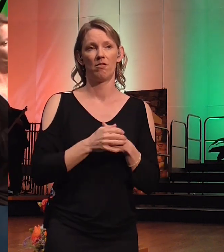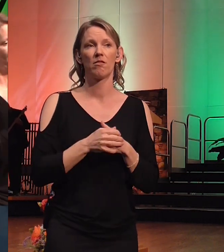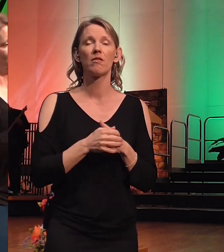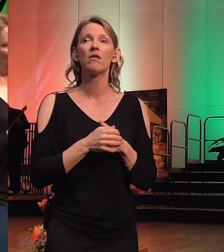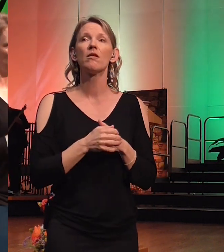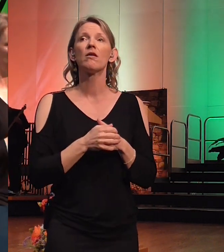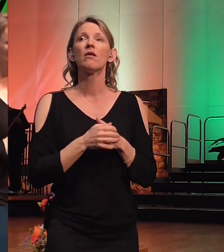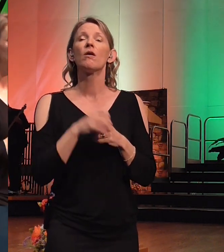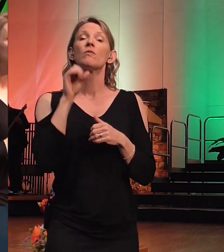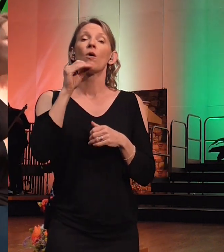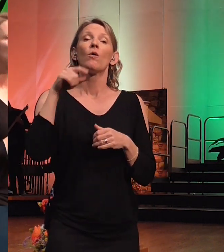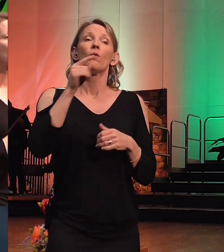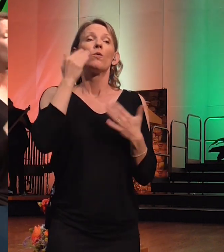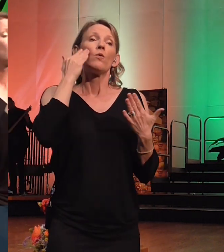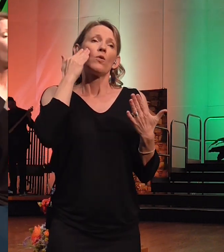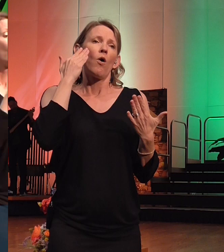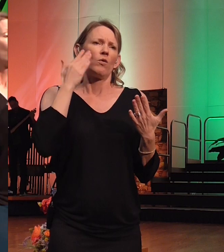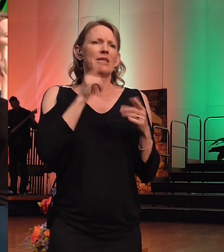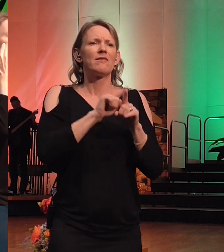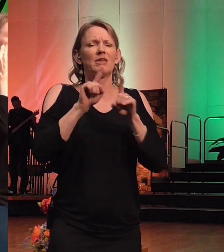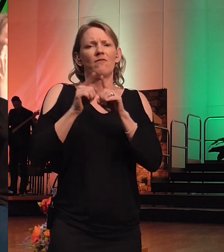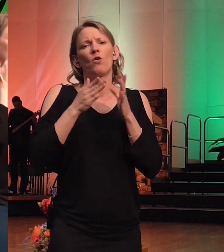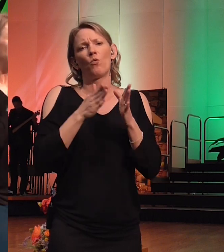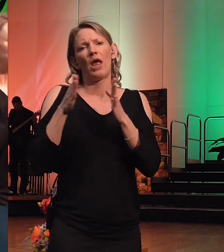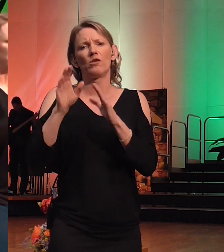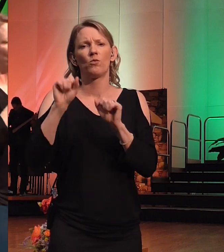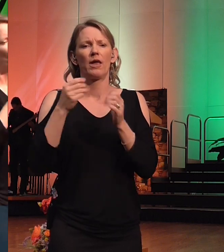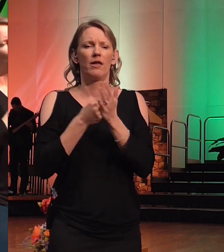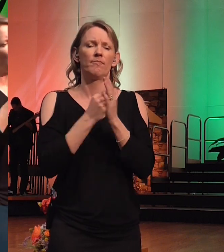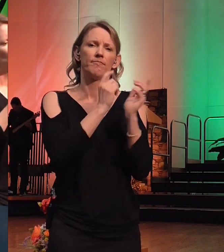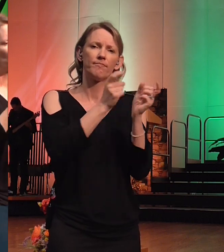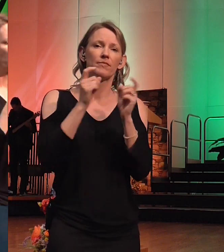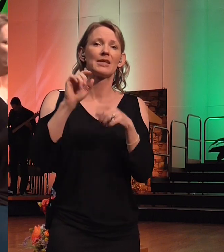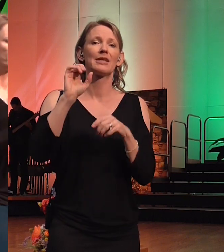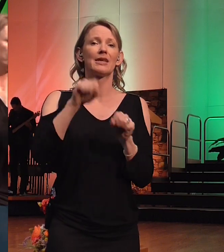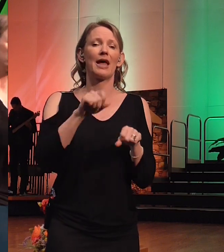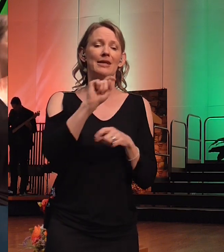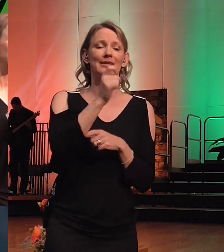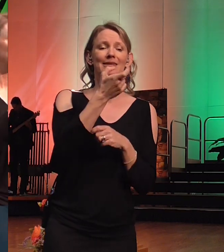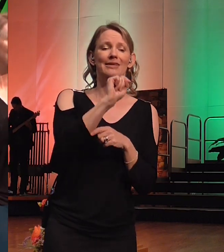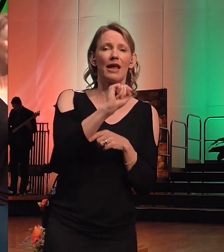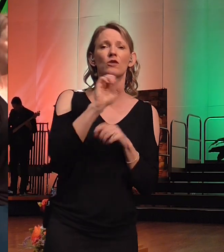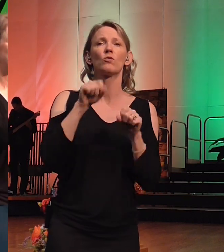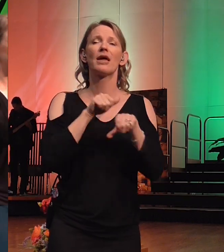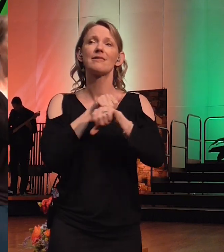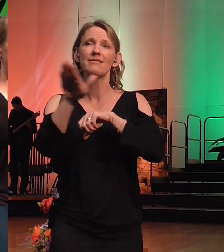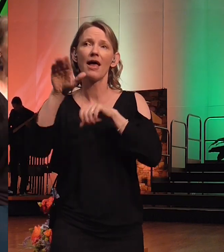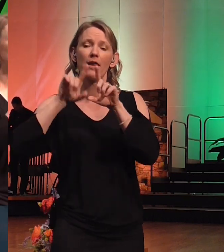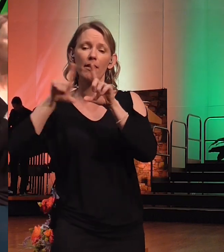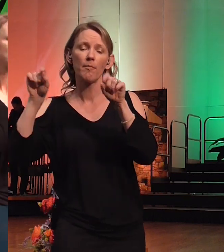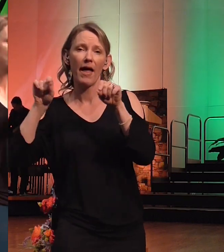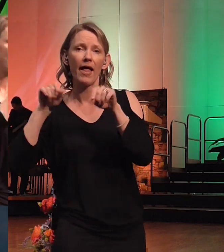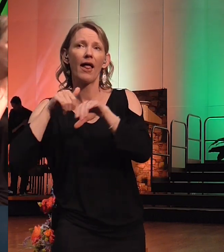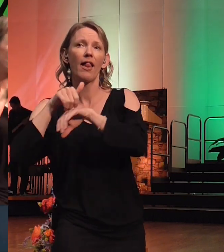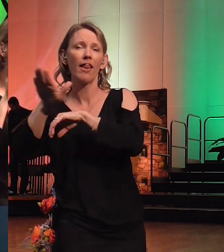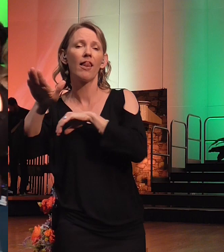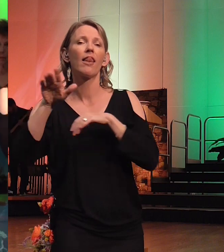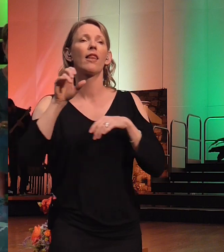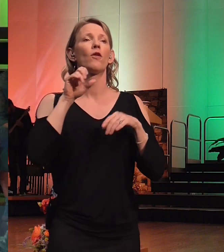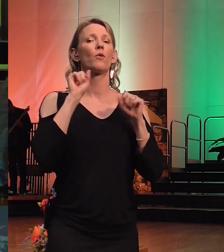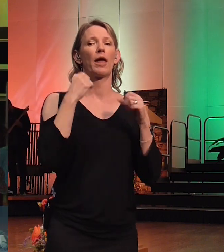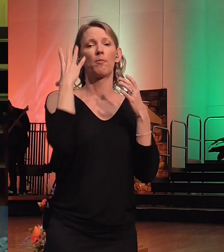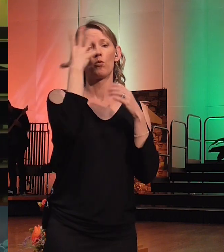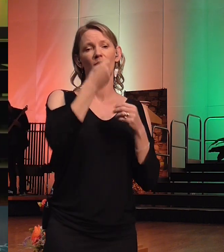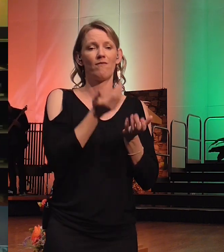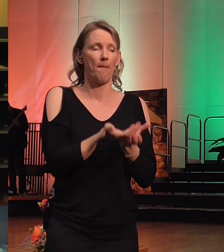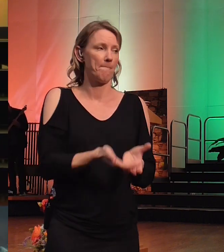grateful. And so you all know the ways that you can give. You can text, or you can send it in the mail, or you can put it in